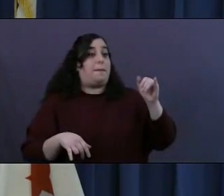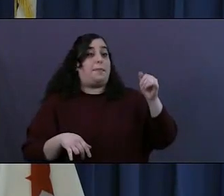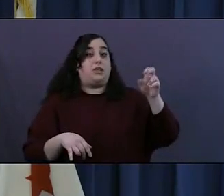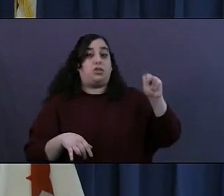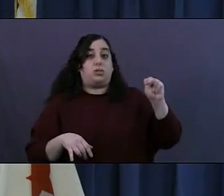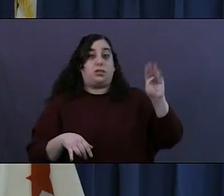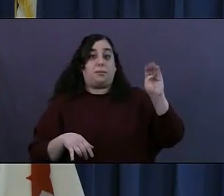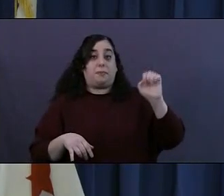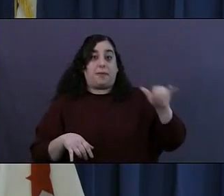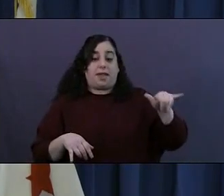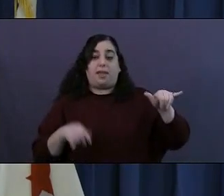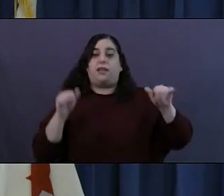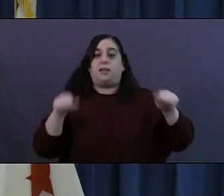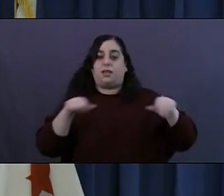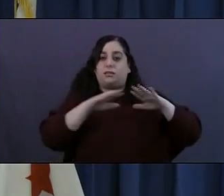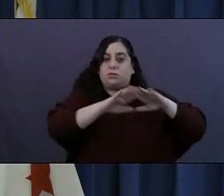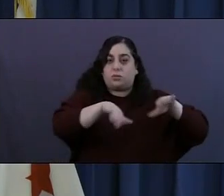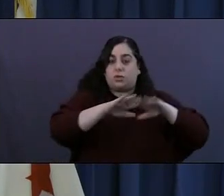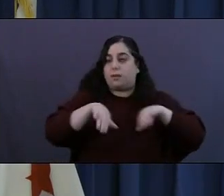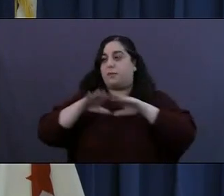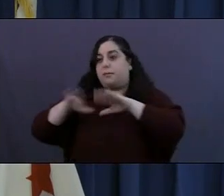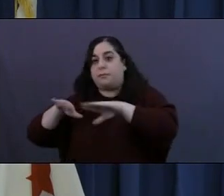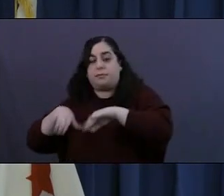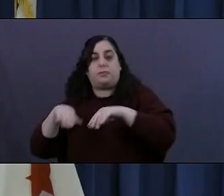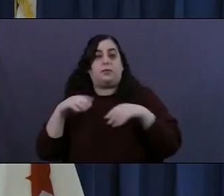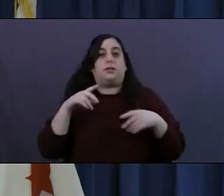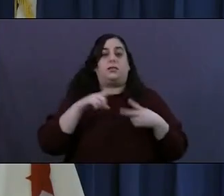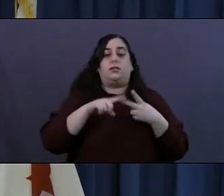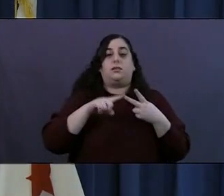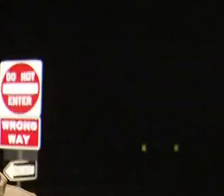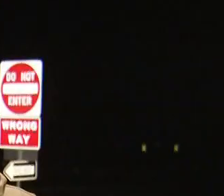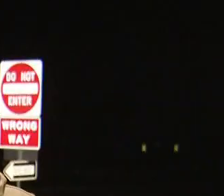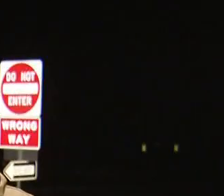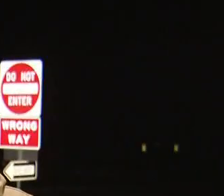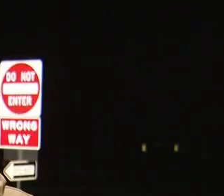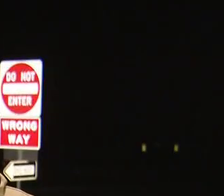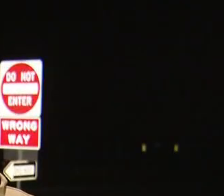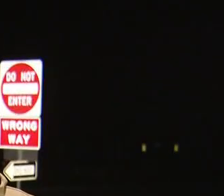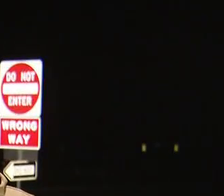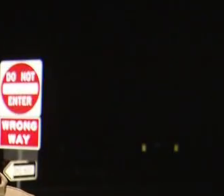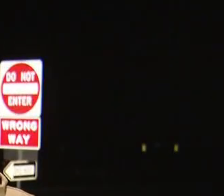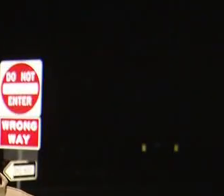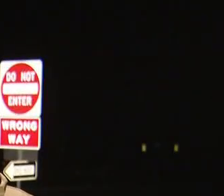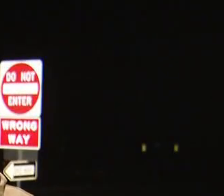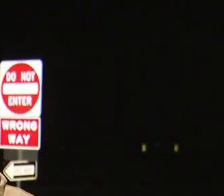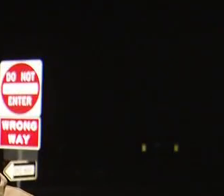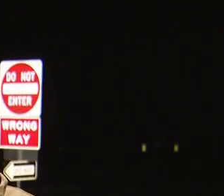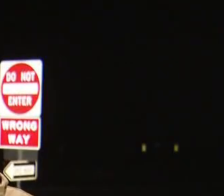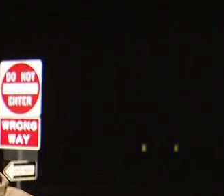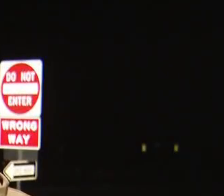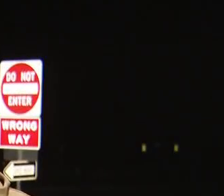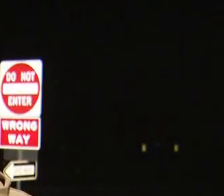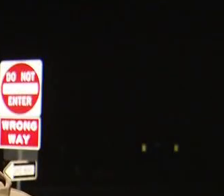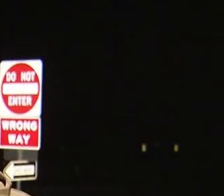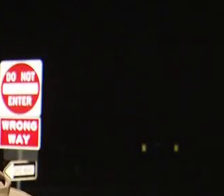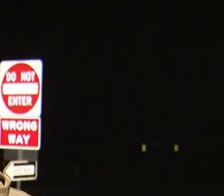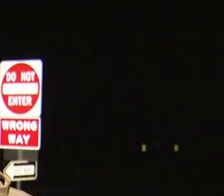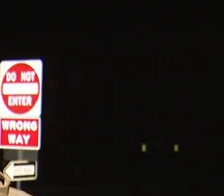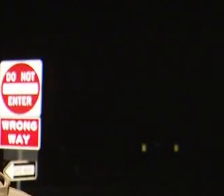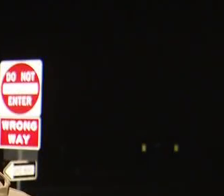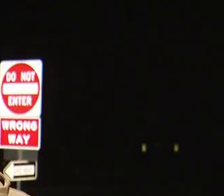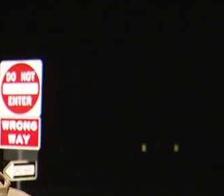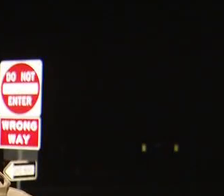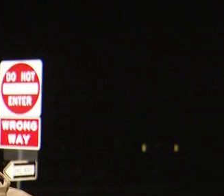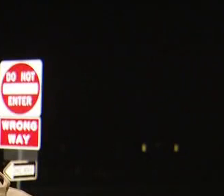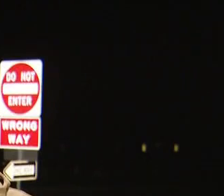up Fiesta Island and opening up piers, boardwalks and parking lots. And Mayor Faulkner also emphasized that any of these changes could be